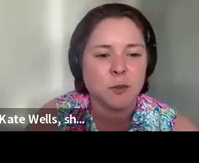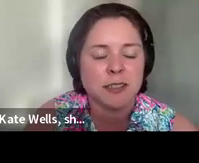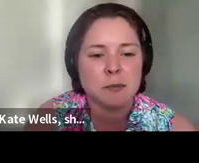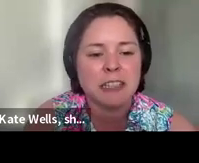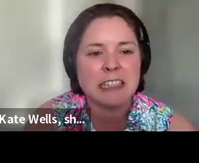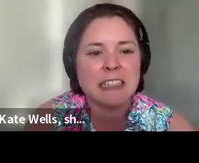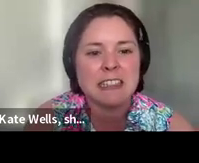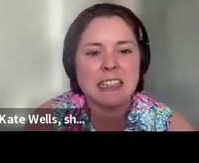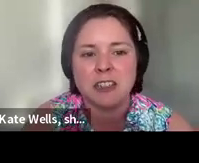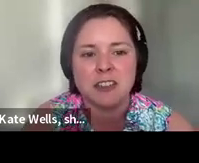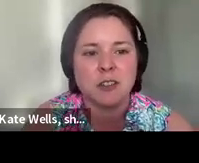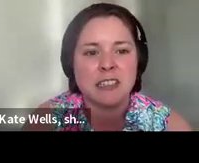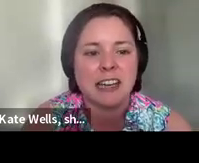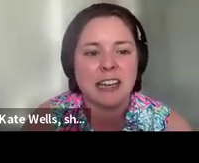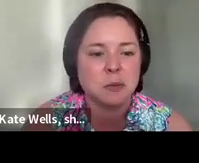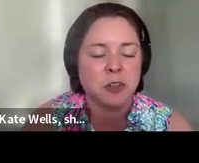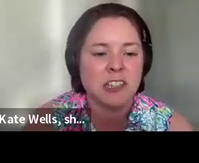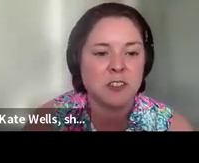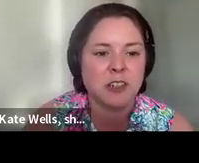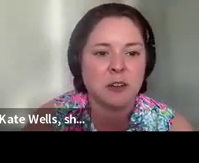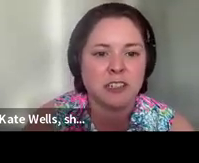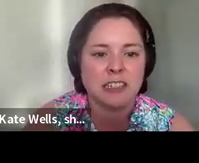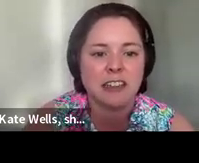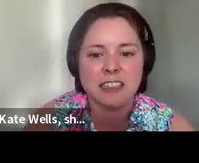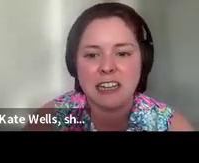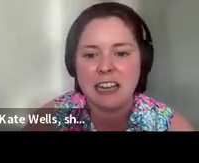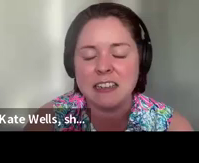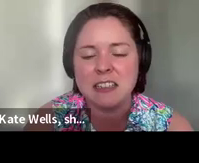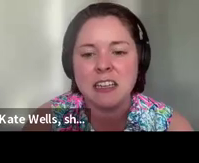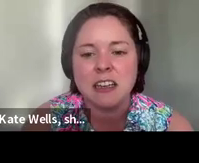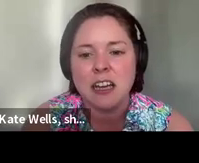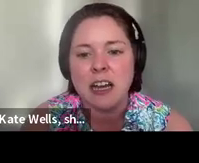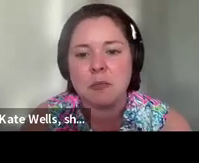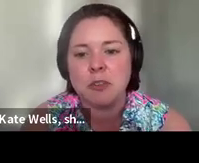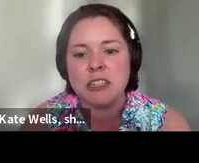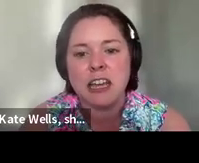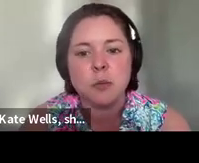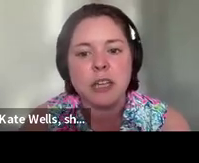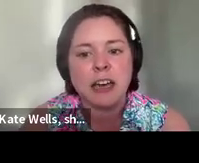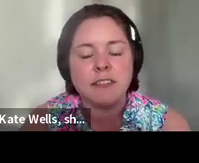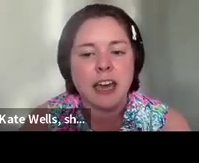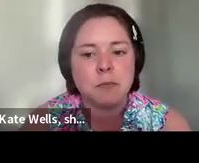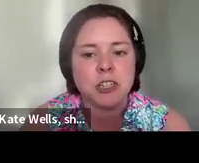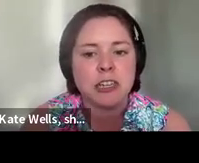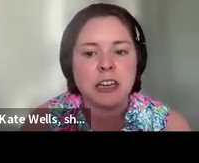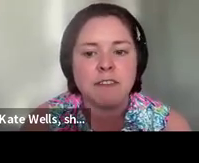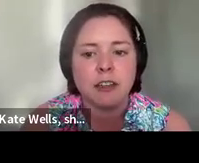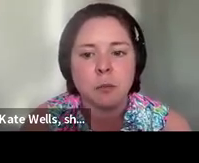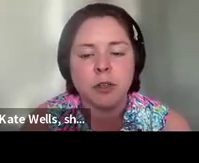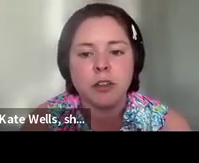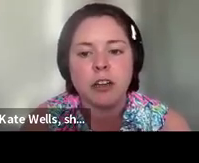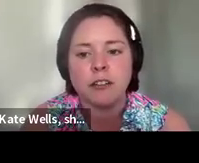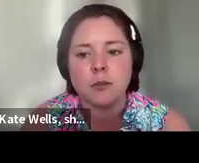of Councils with Disabilities. And we're so excited to bring these two networks together today. Today we have